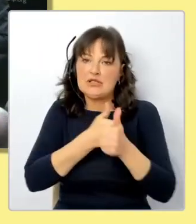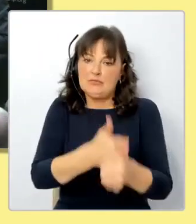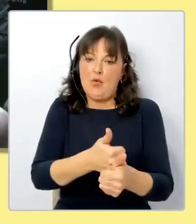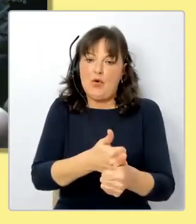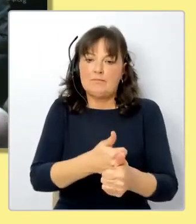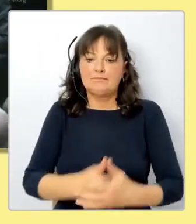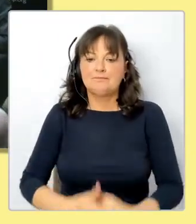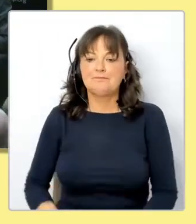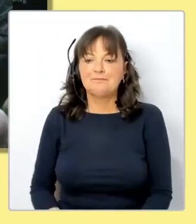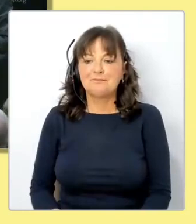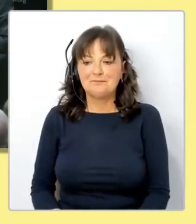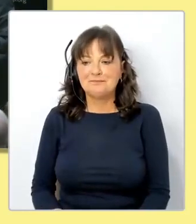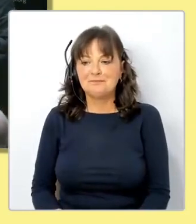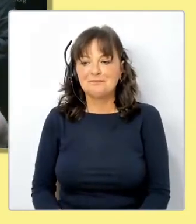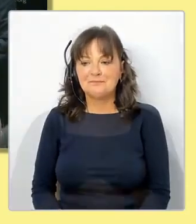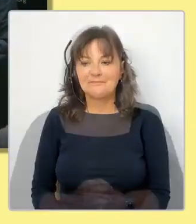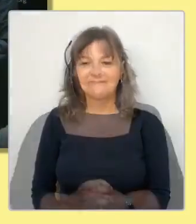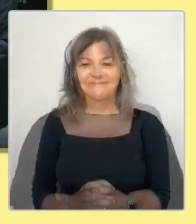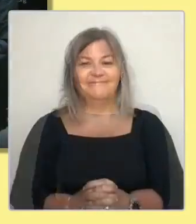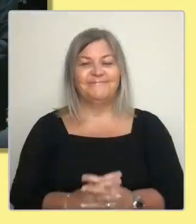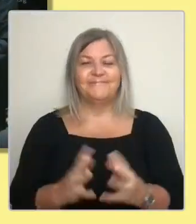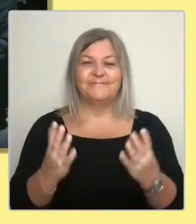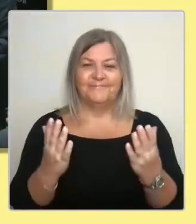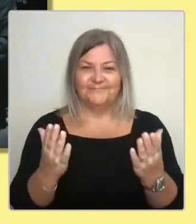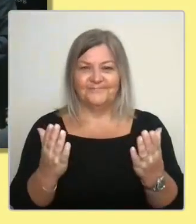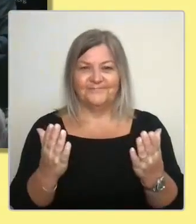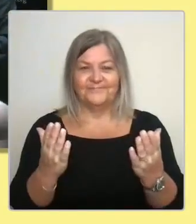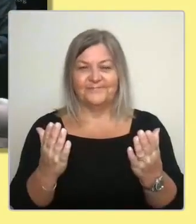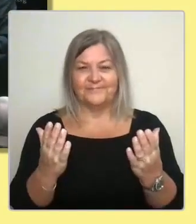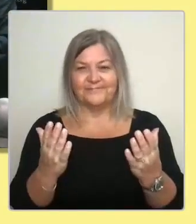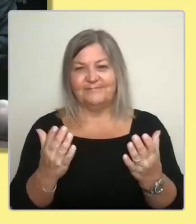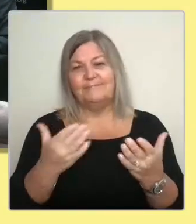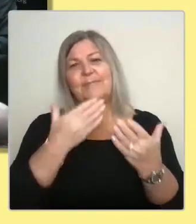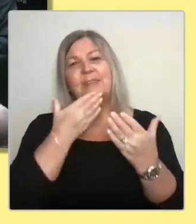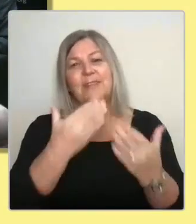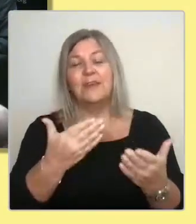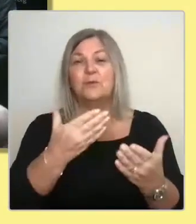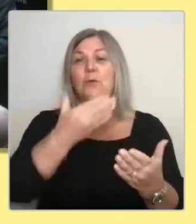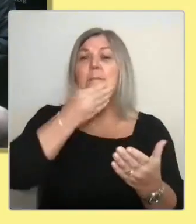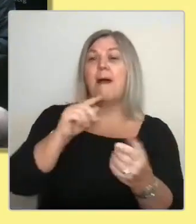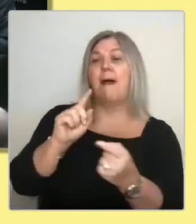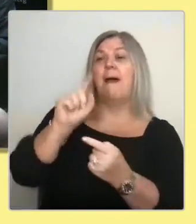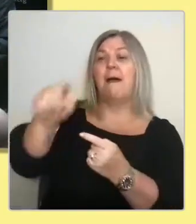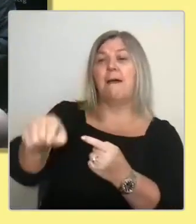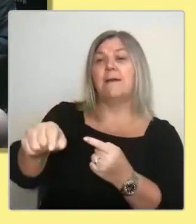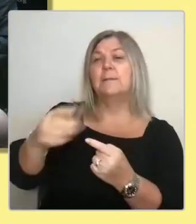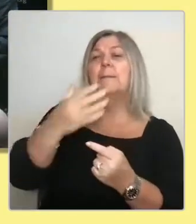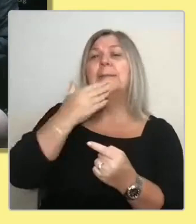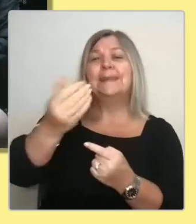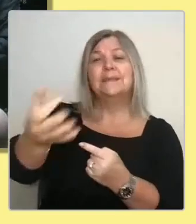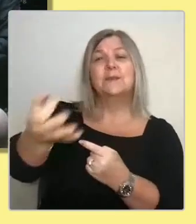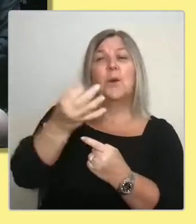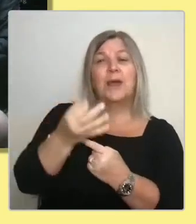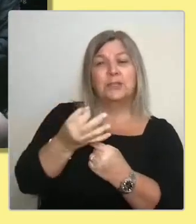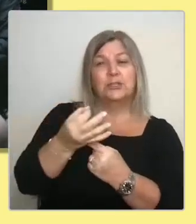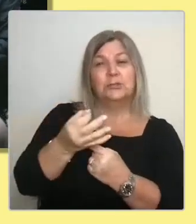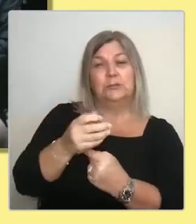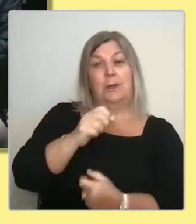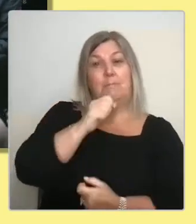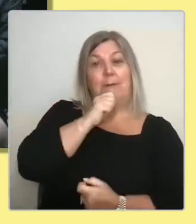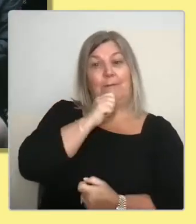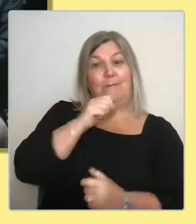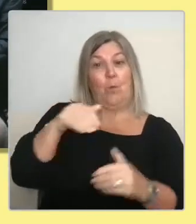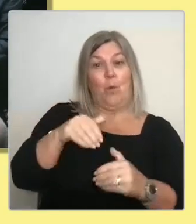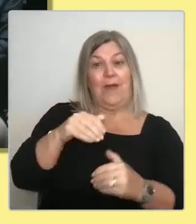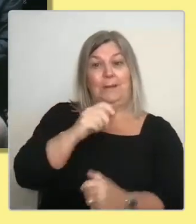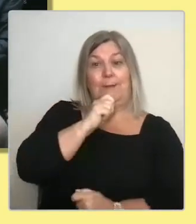Thank you. Now, we'll take that gentleman there. And there's a microphone coming to you, so just wait